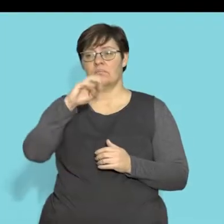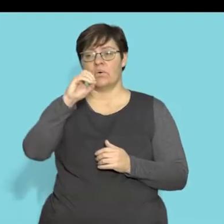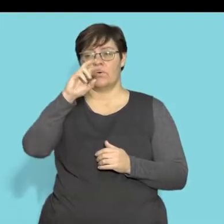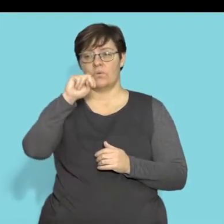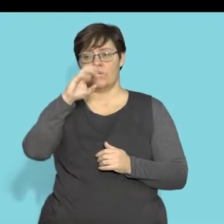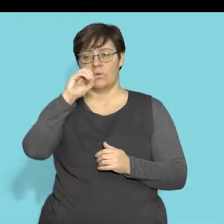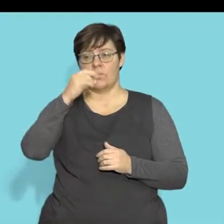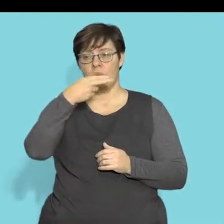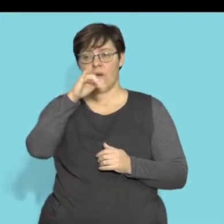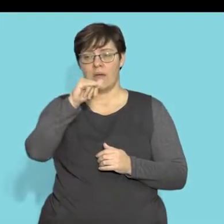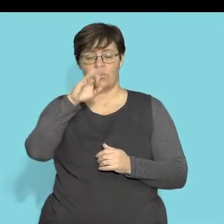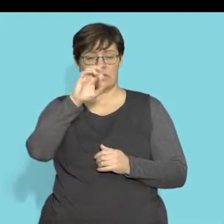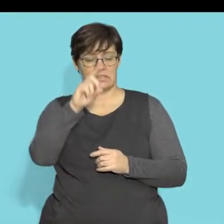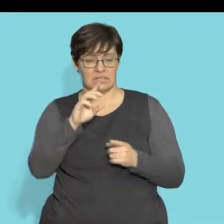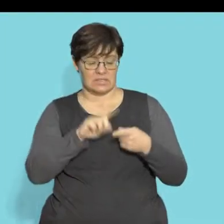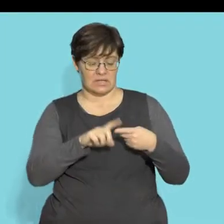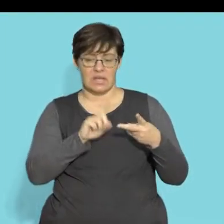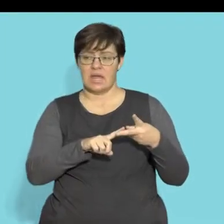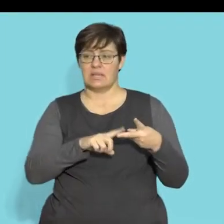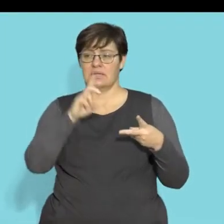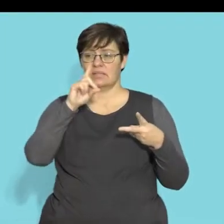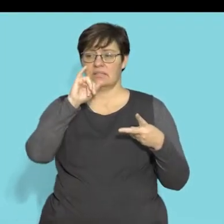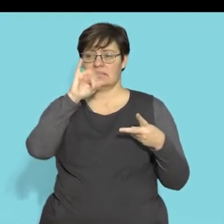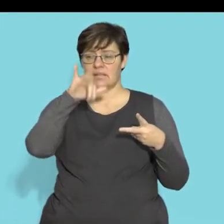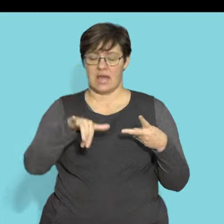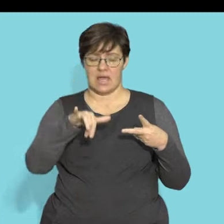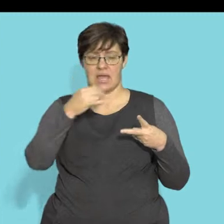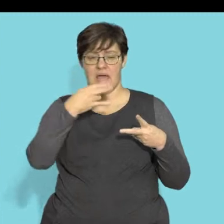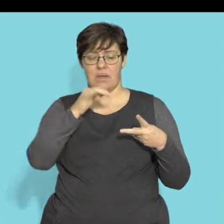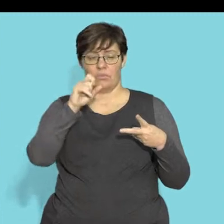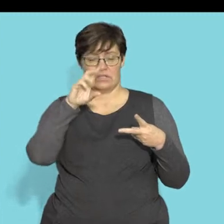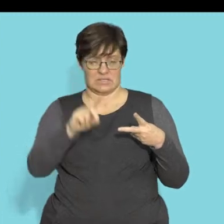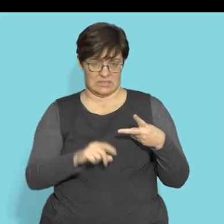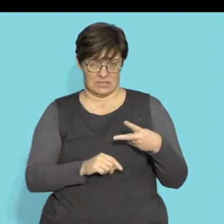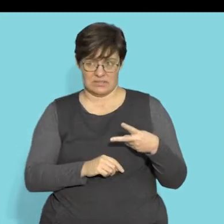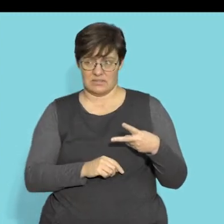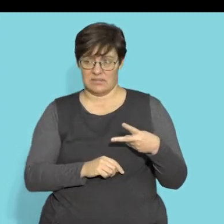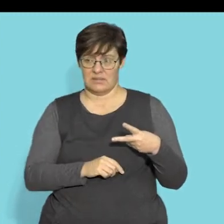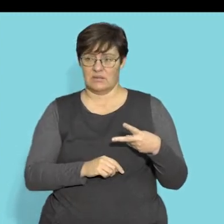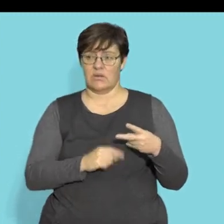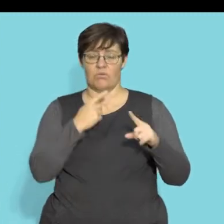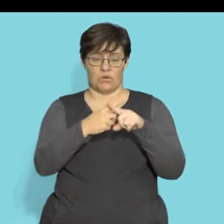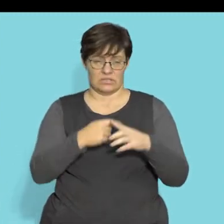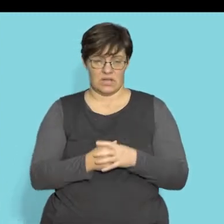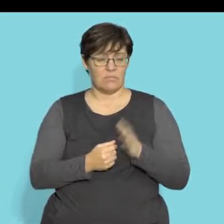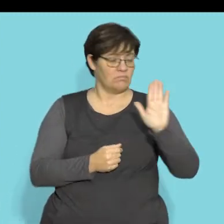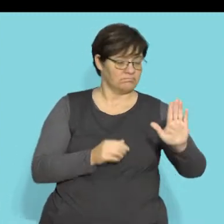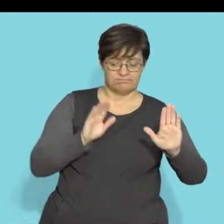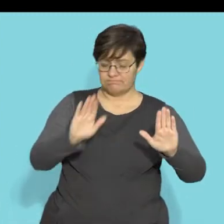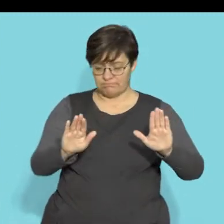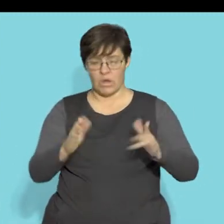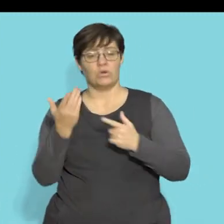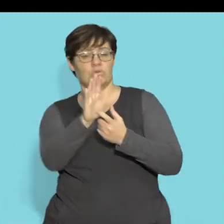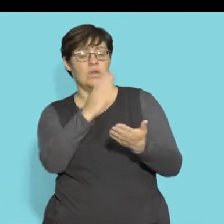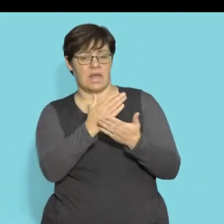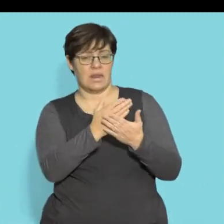monohybrid and dihybrid crosses. It's important that you know how to lay out a genetic diagram that shows you a monohybrid cross, as well as being